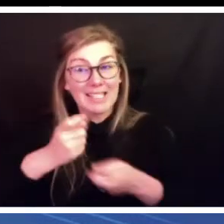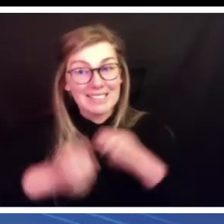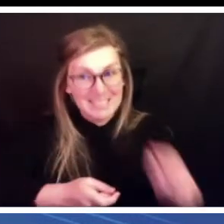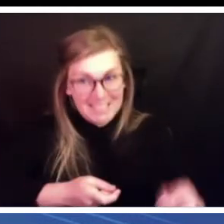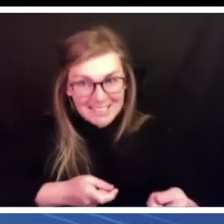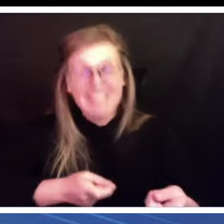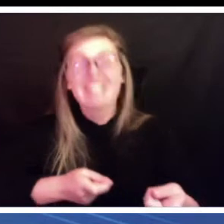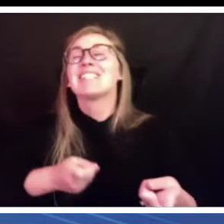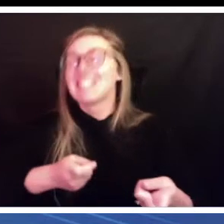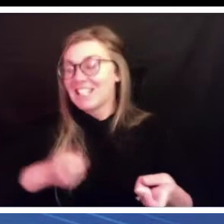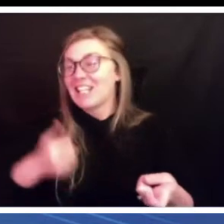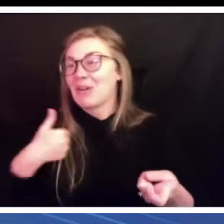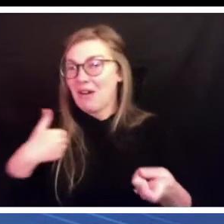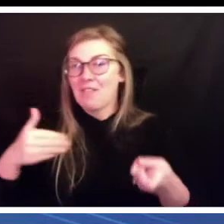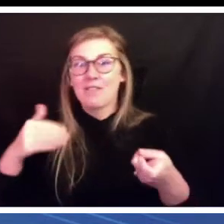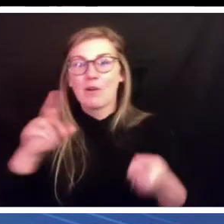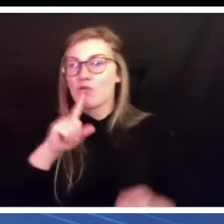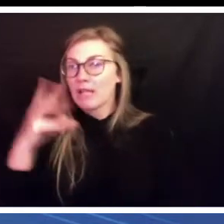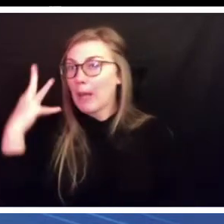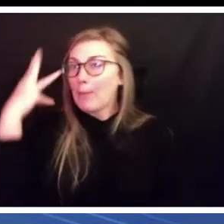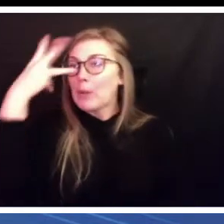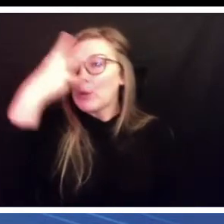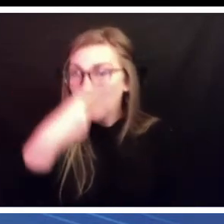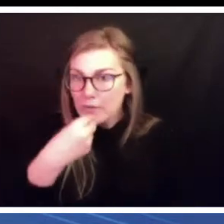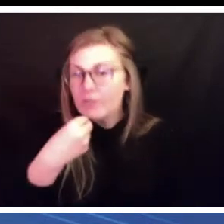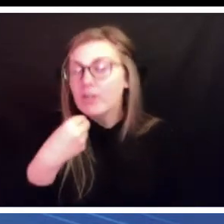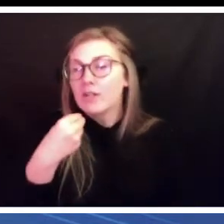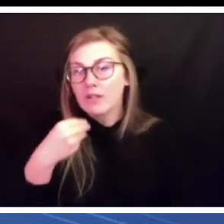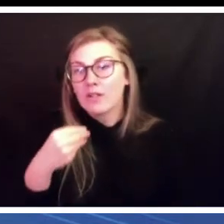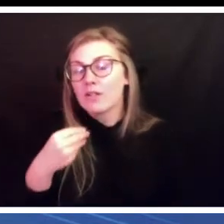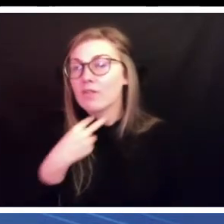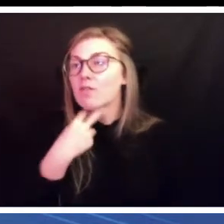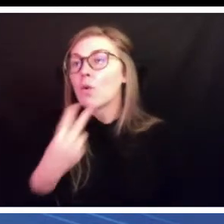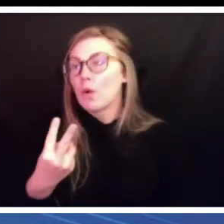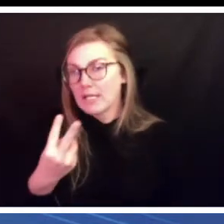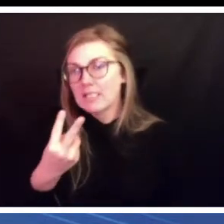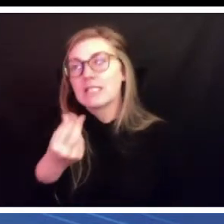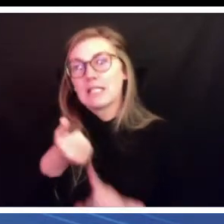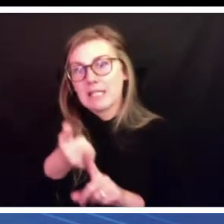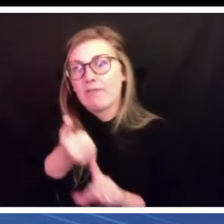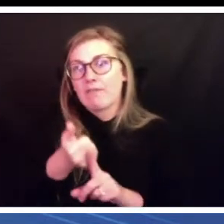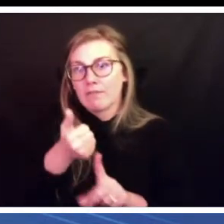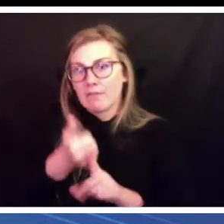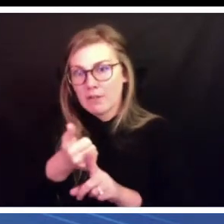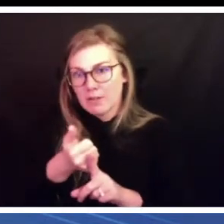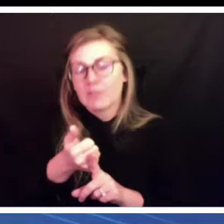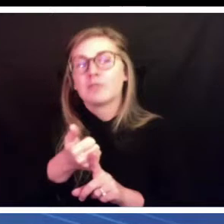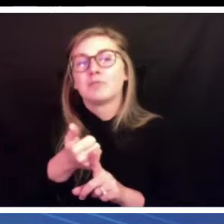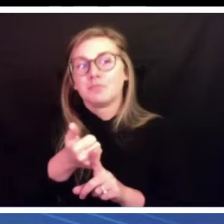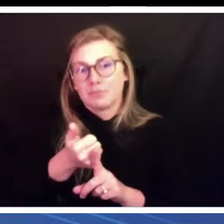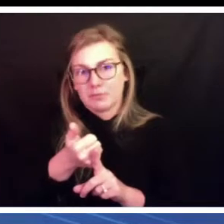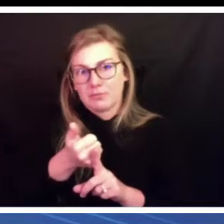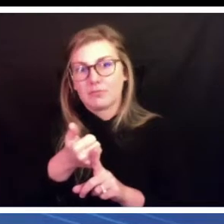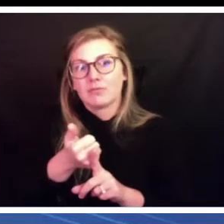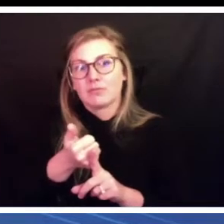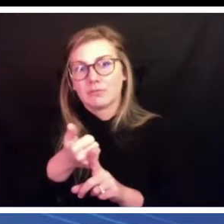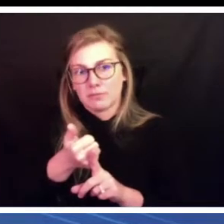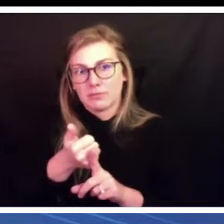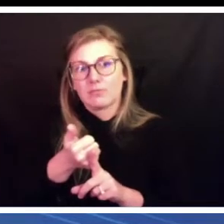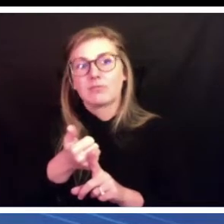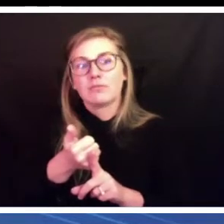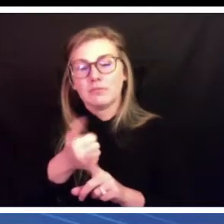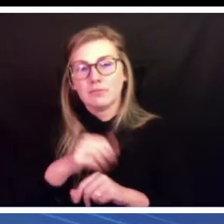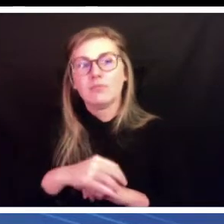with a beautiful instrument to be able to, uh, you know, be such a great voice for, um, the work that you do.